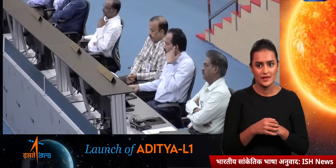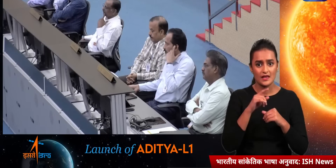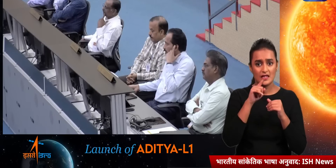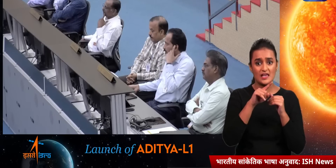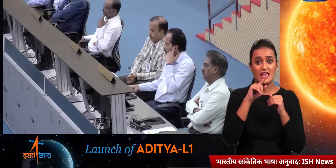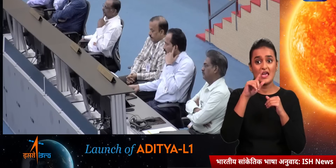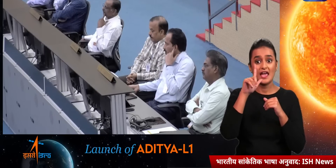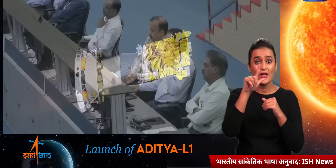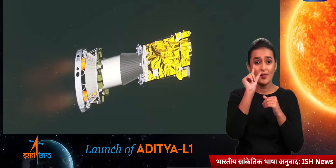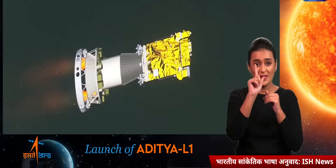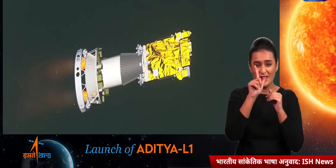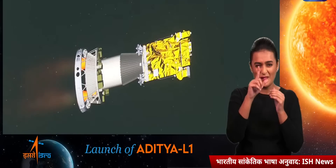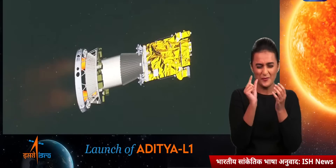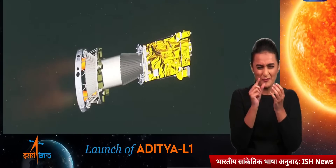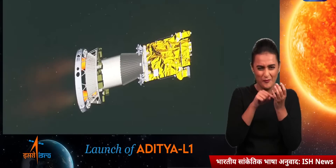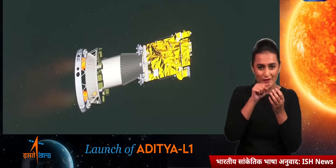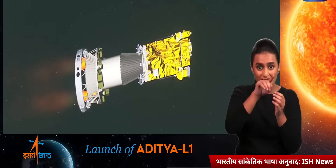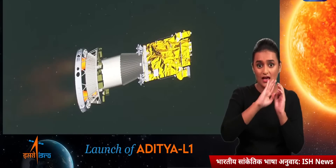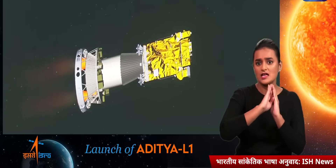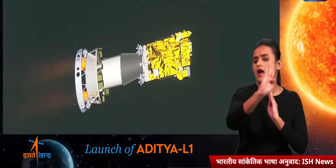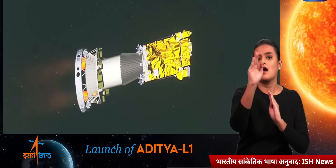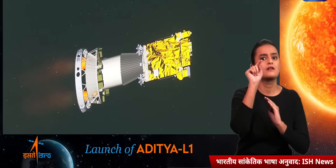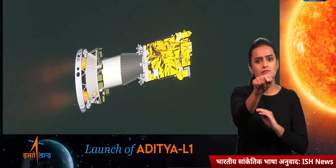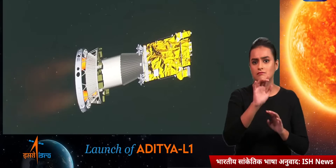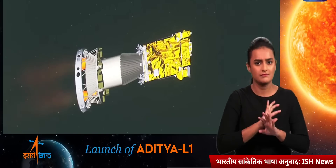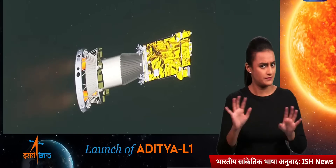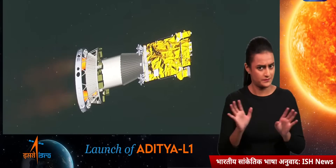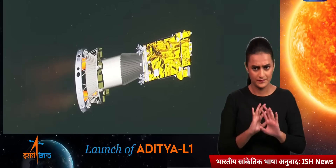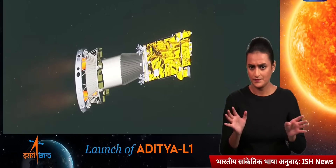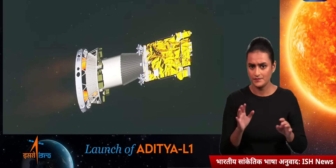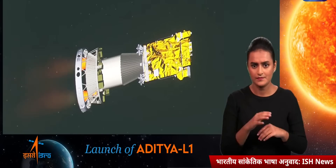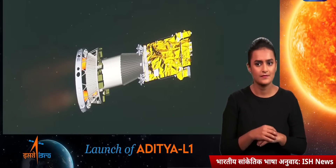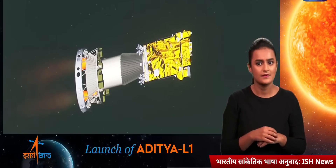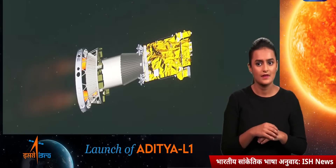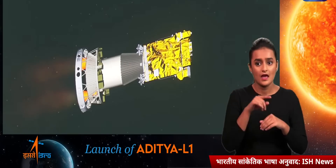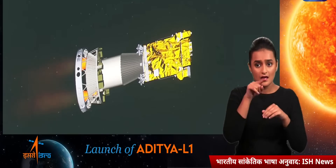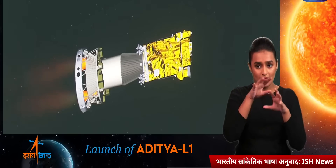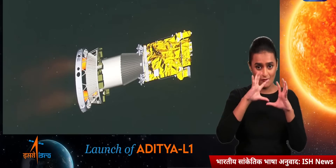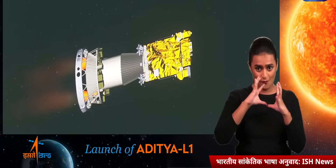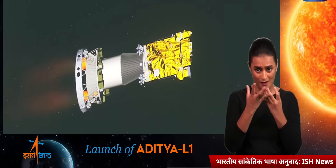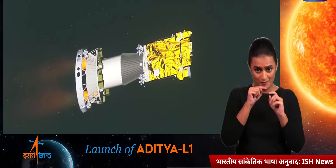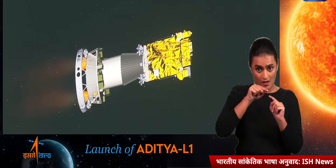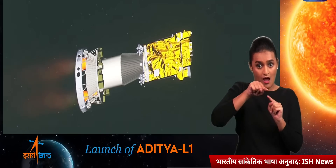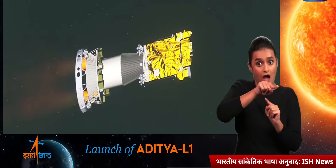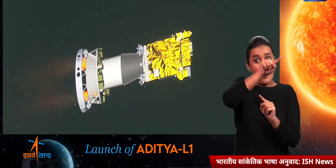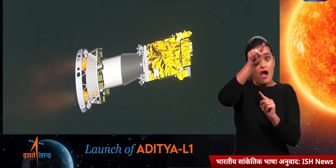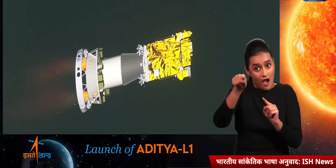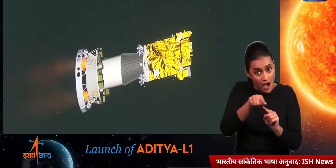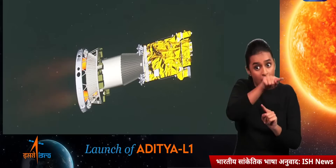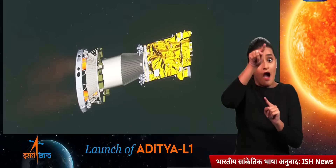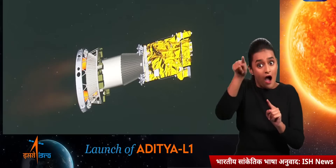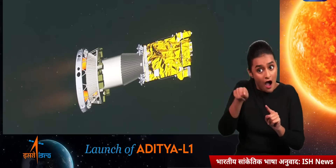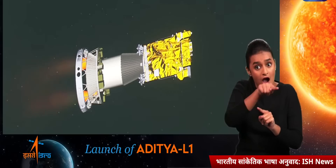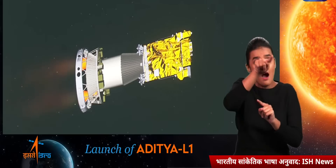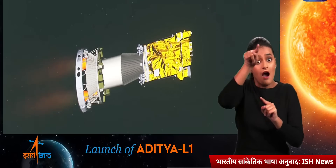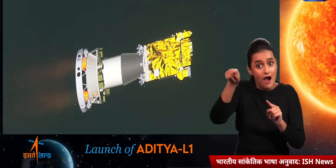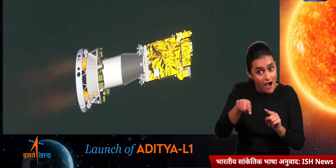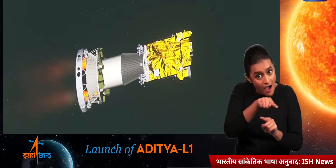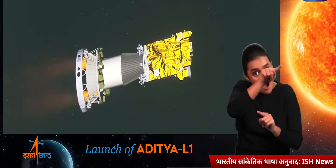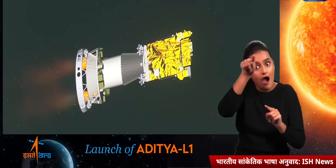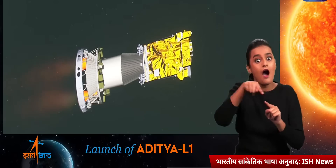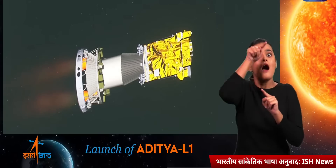point. Transfer maneuvers will be performed to position the spacecraft in a halo orbit.